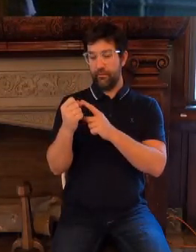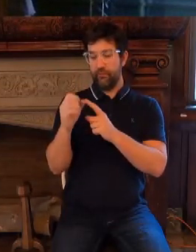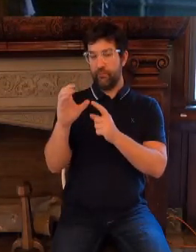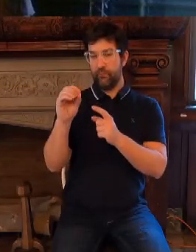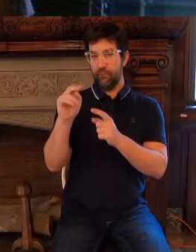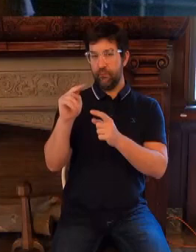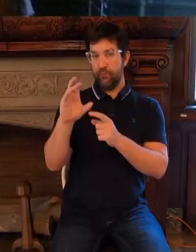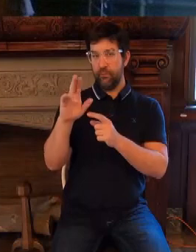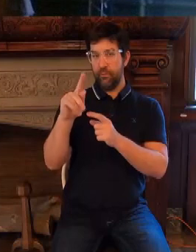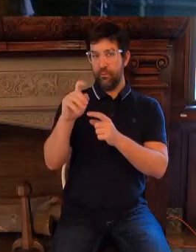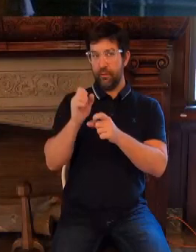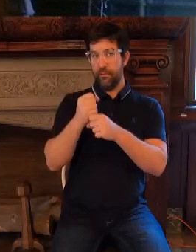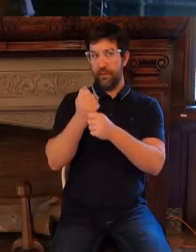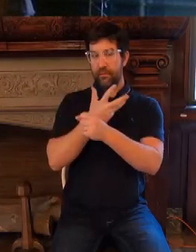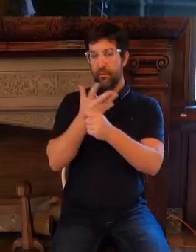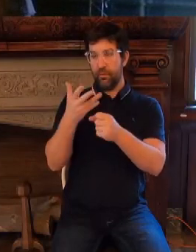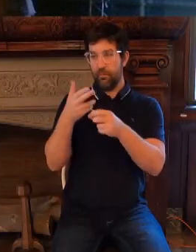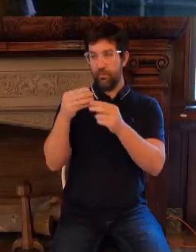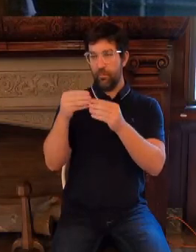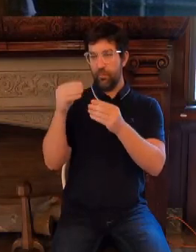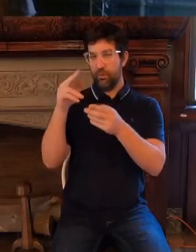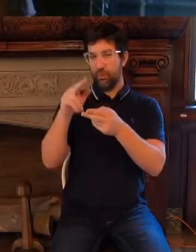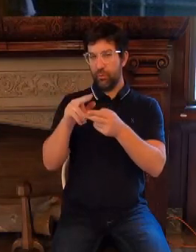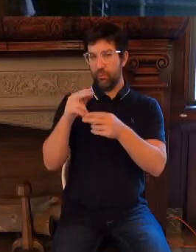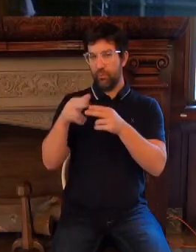concrete, make everything shorter, make it, it's a narrow